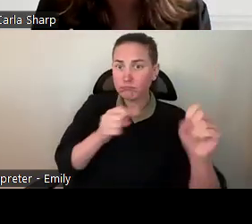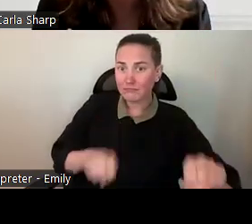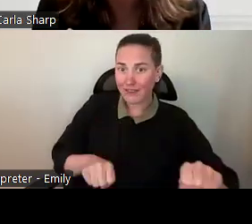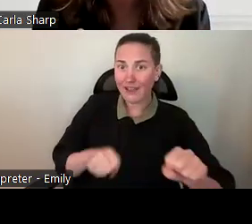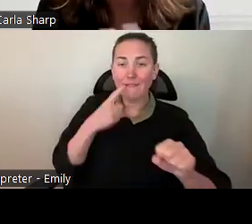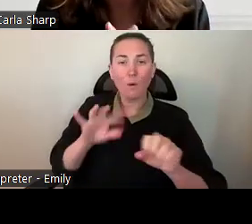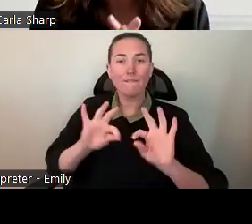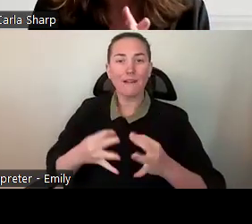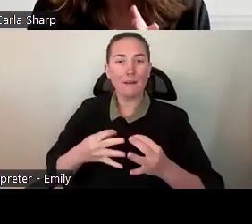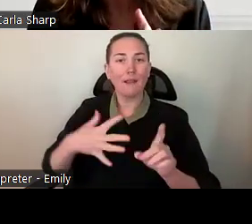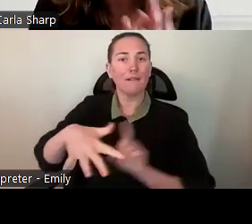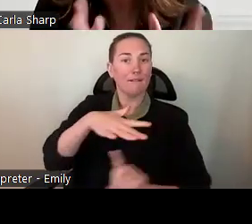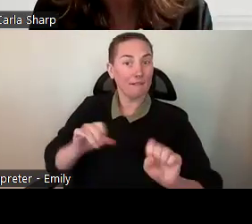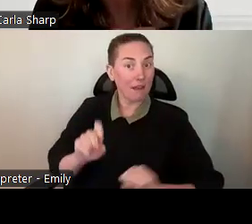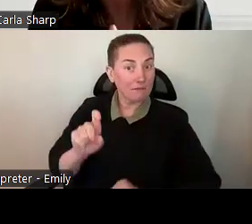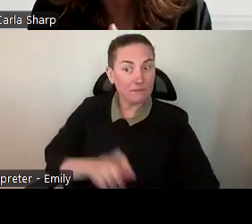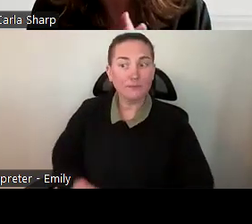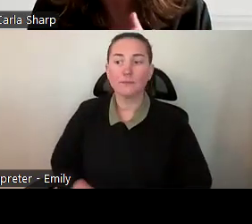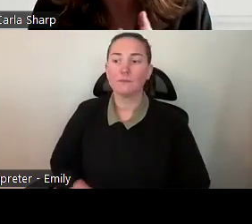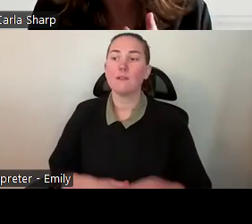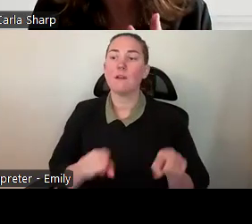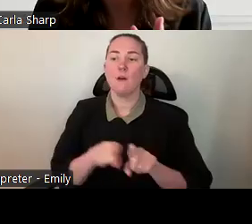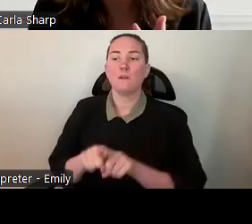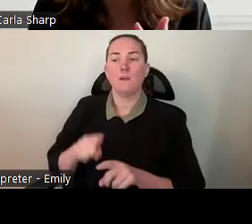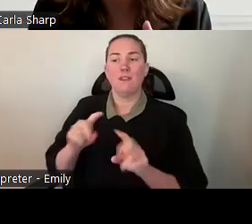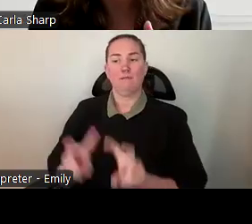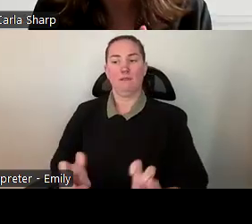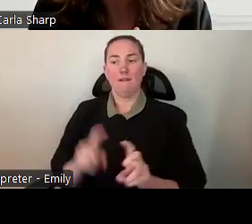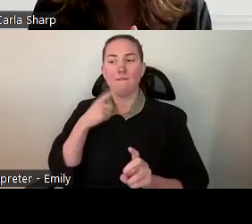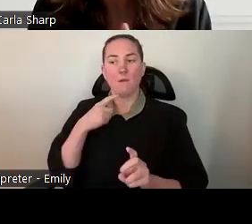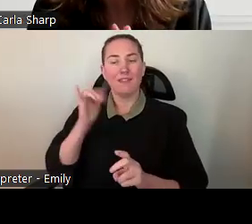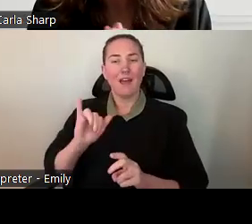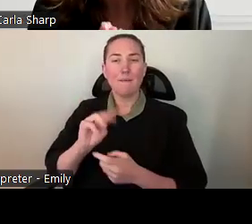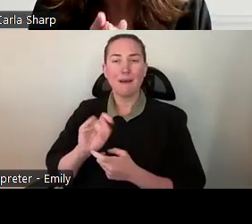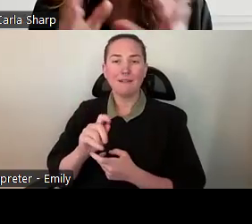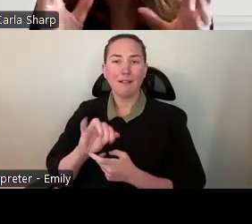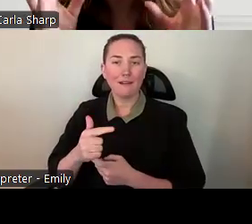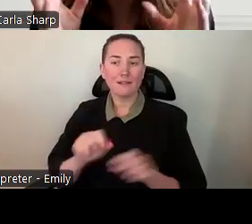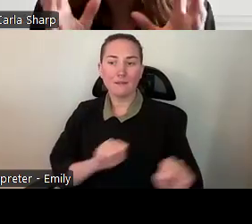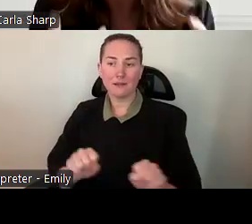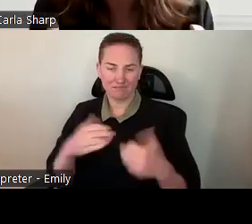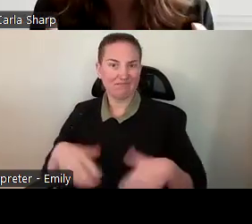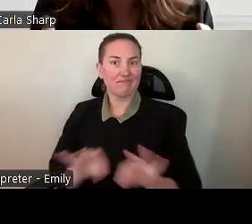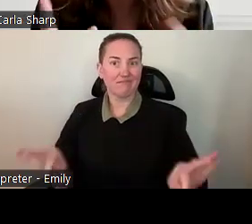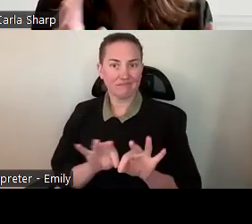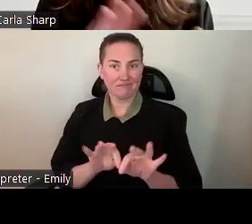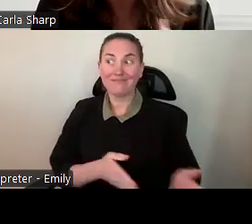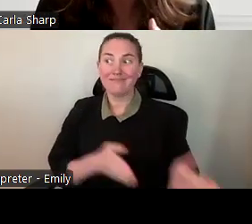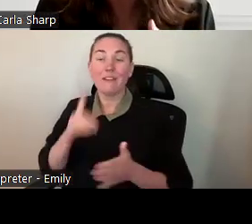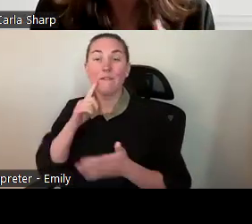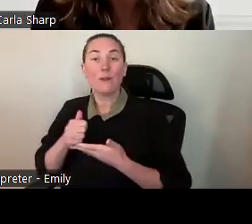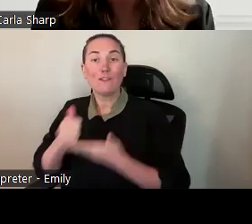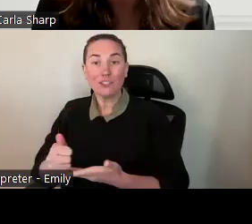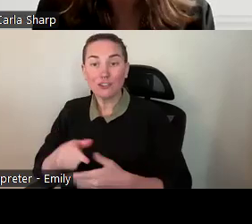family context? And assessment of mentalizing capacity is essential. For interventions, if you want